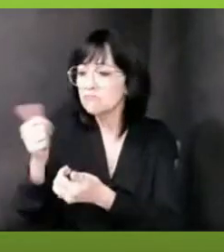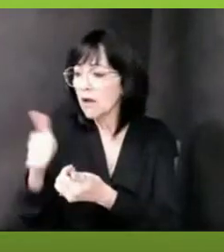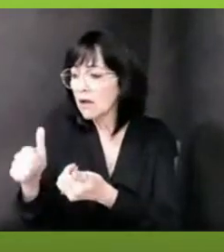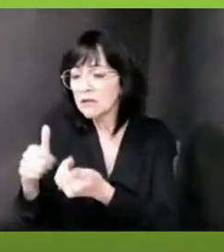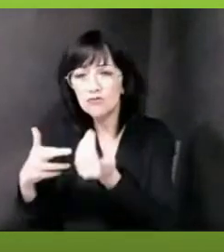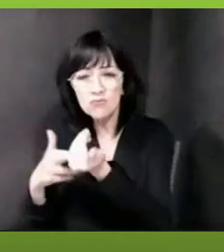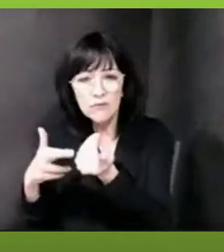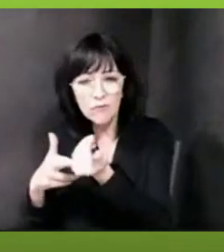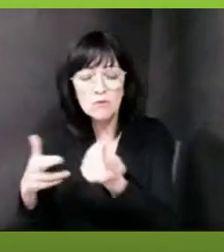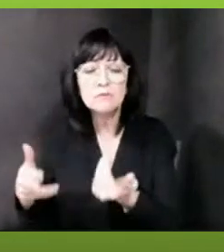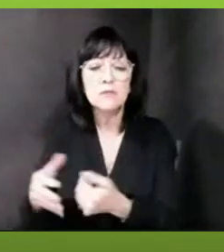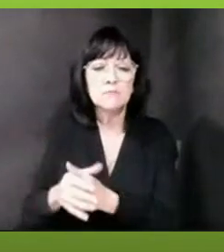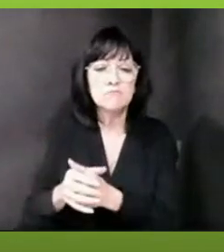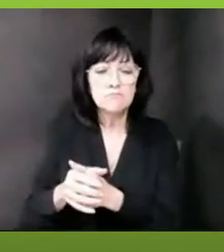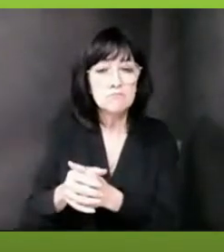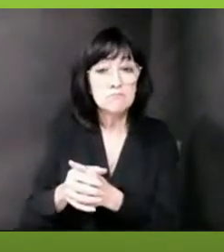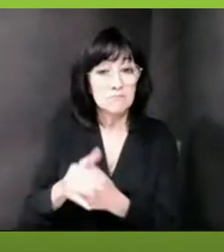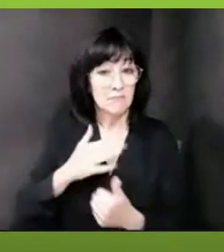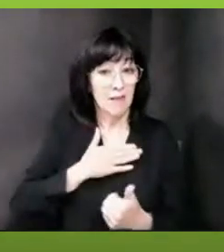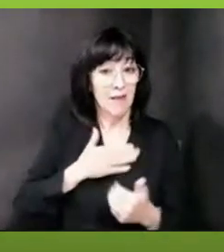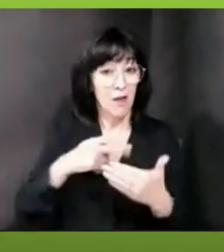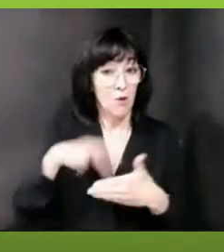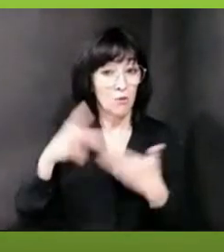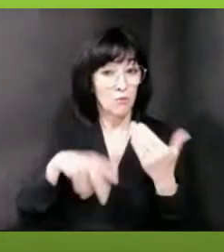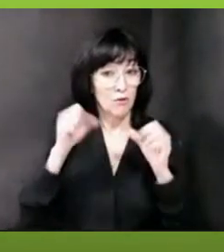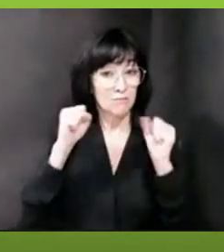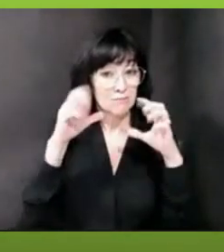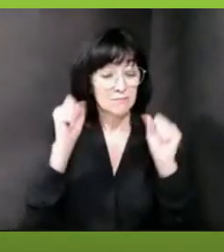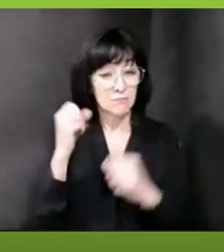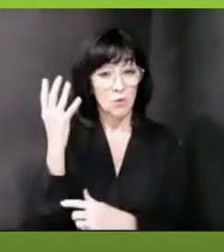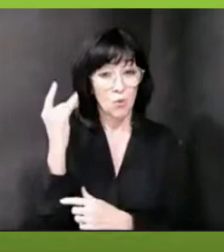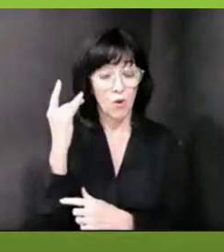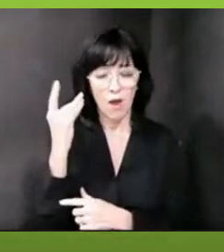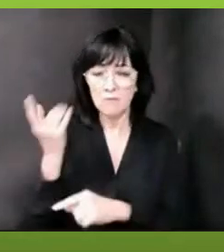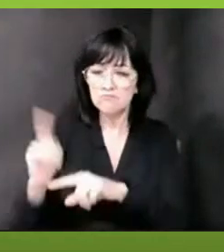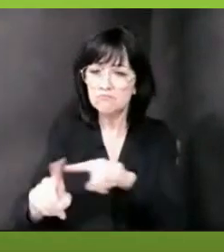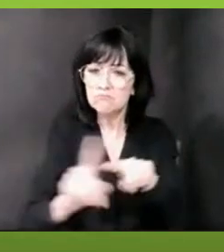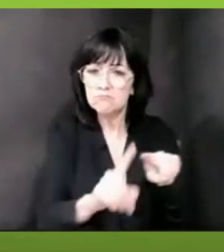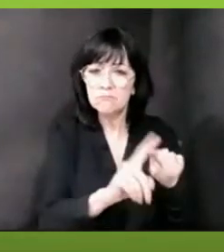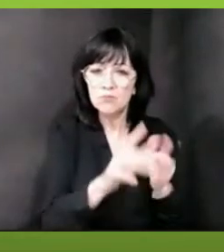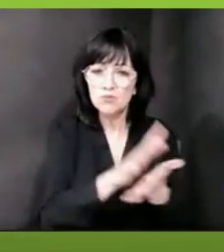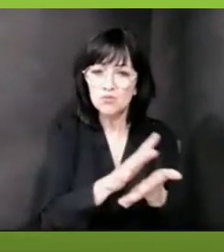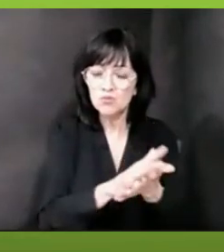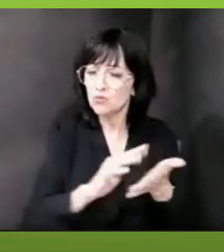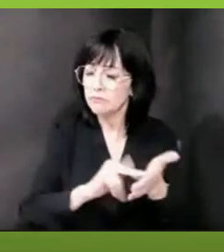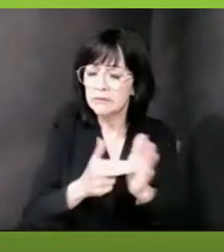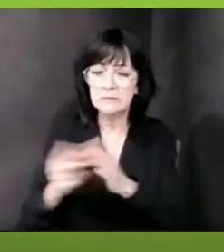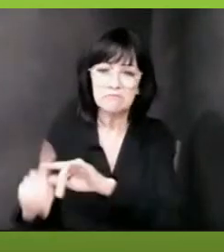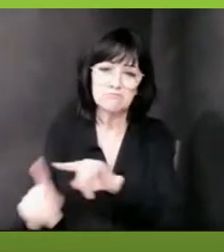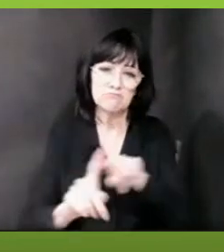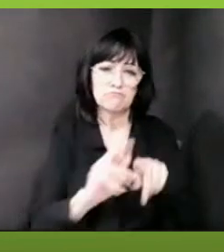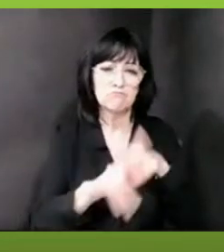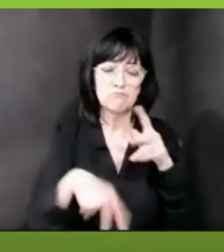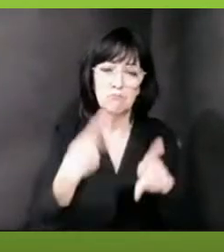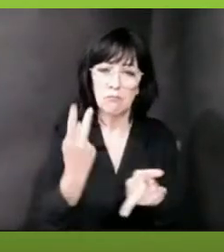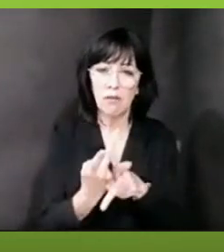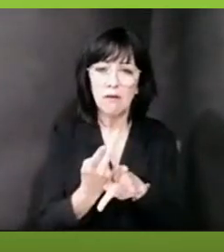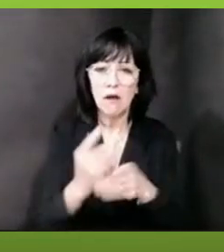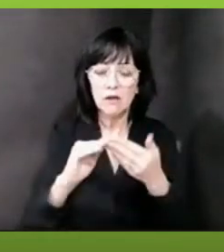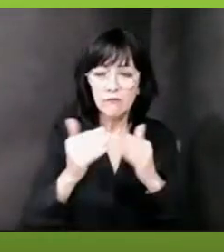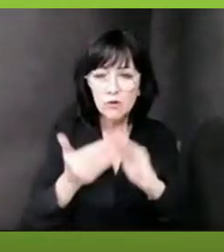about our program is that every school is a different type of community, different type of population. So our program allows us